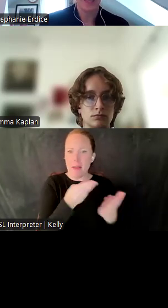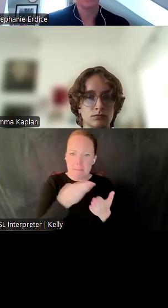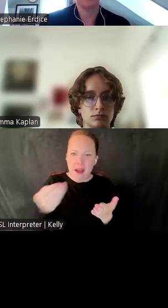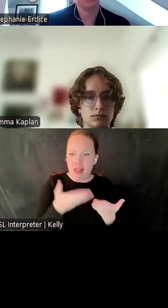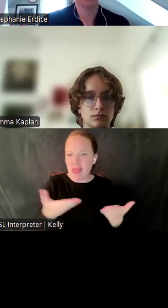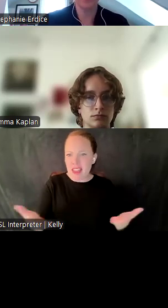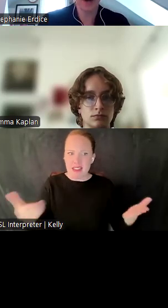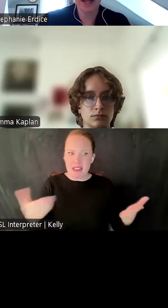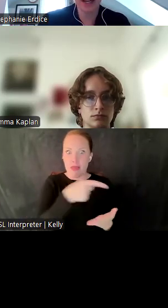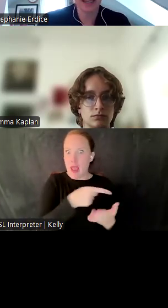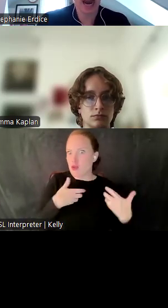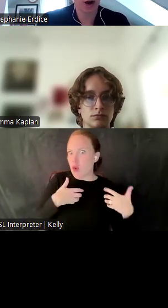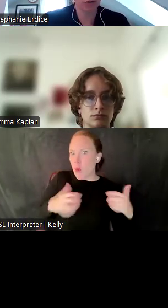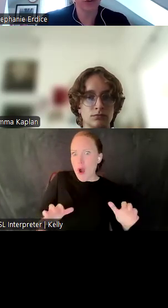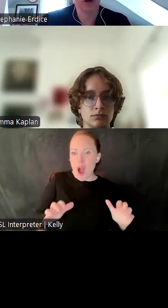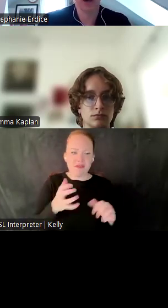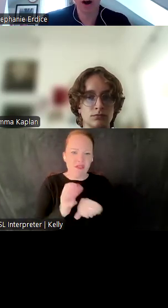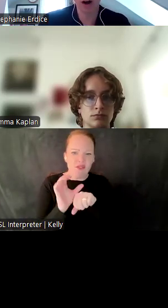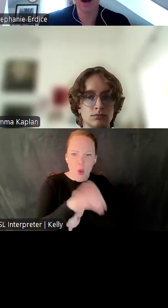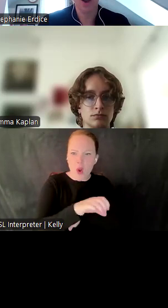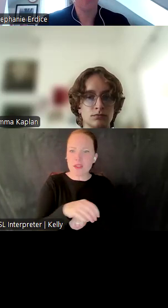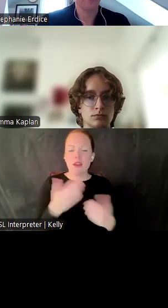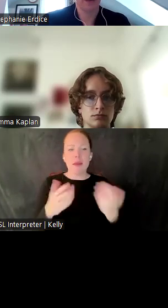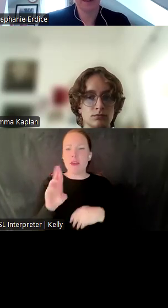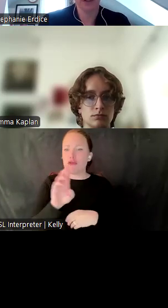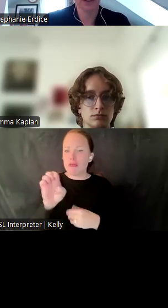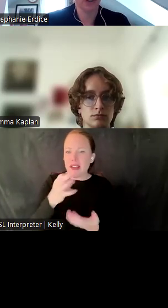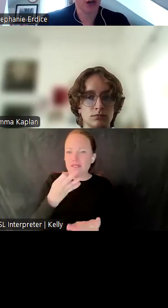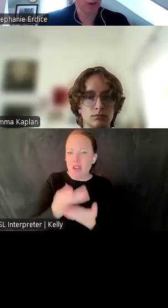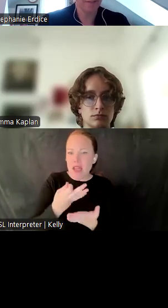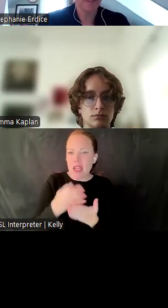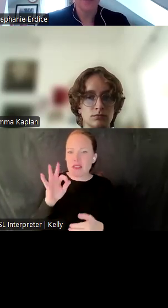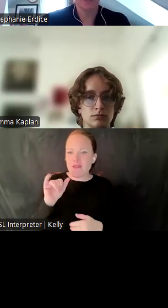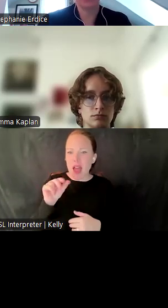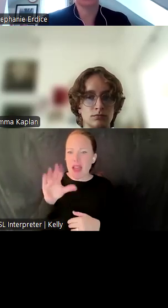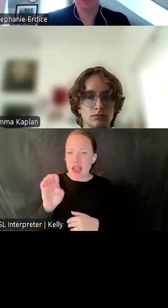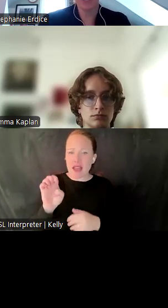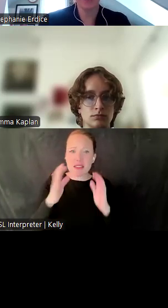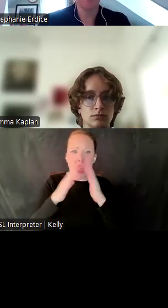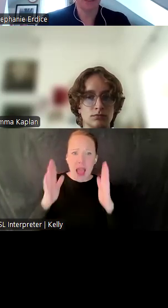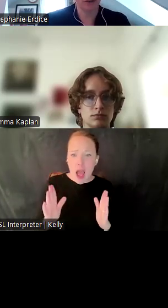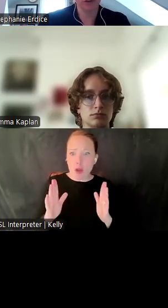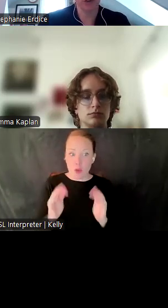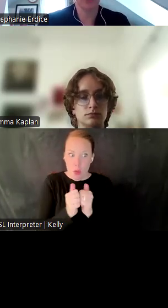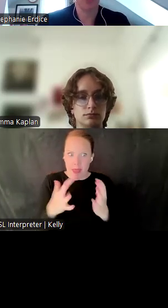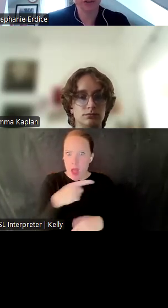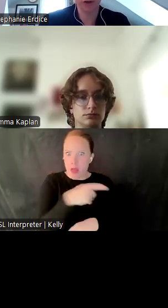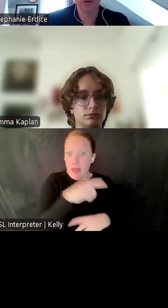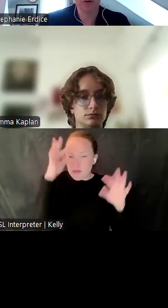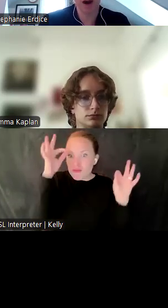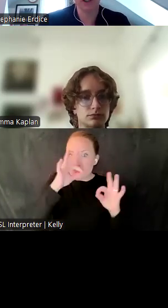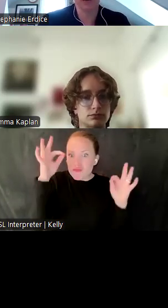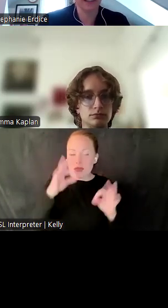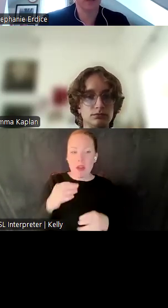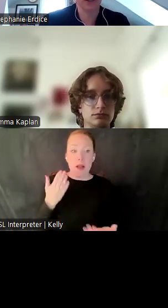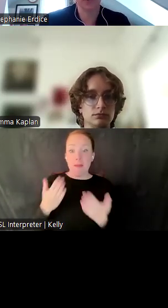transactions. They might refinance a house or a car without that person knowing. They might stop paying bills, which would